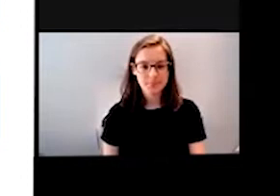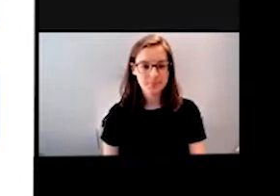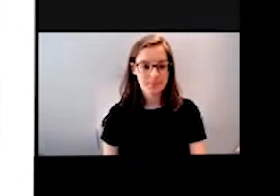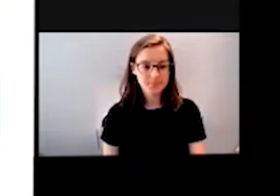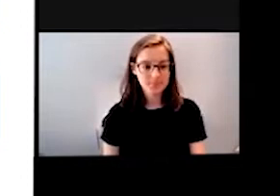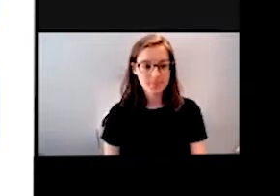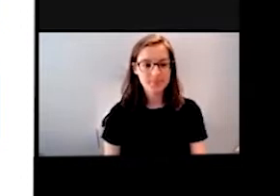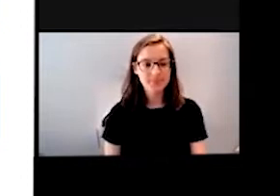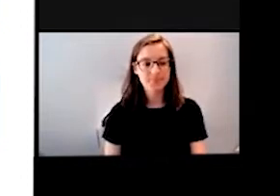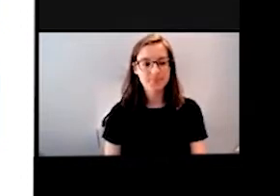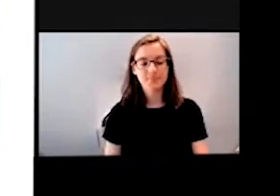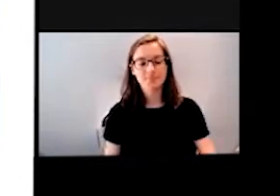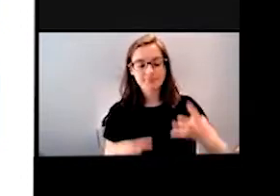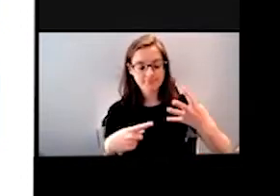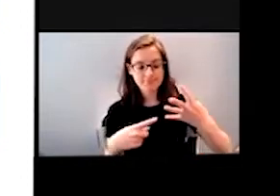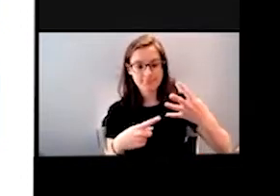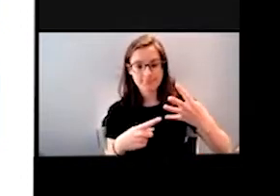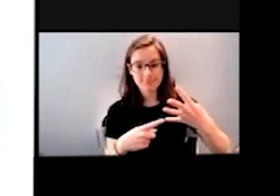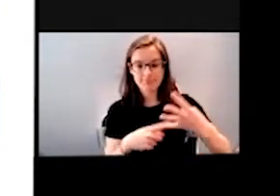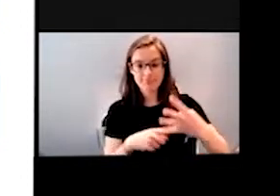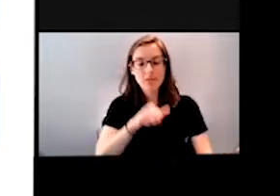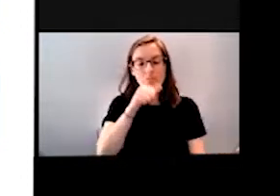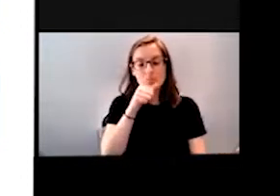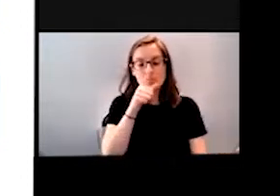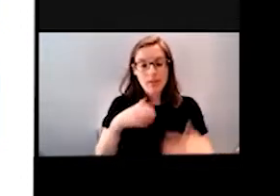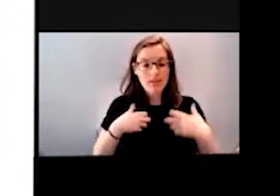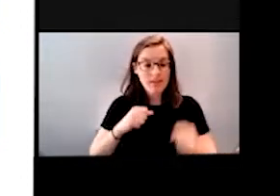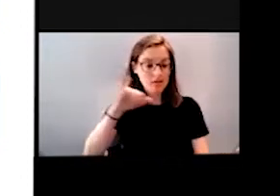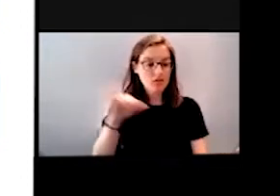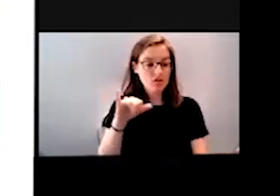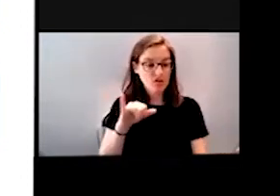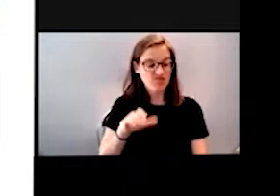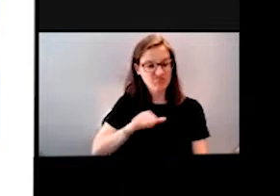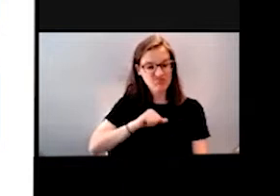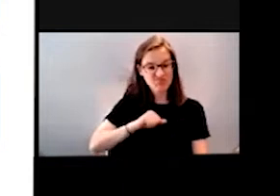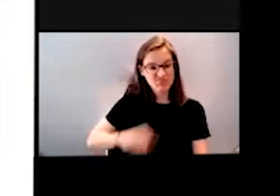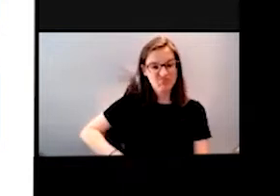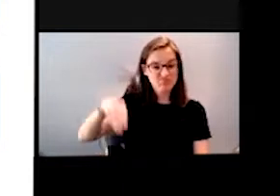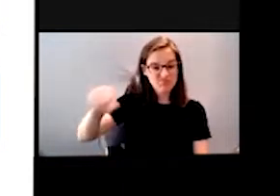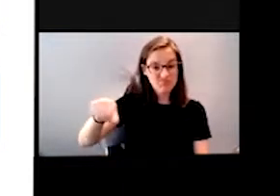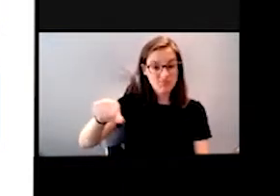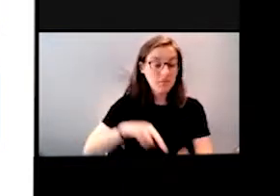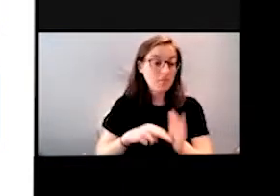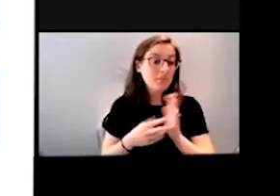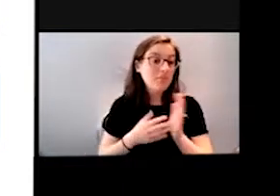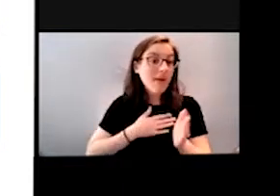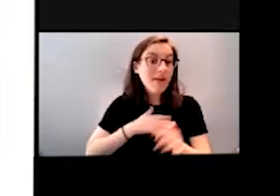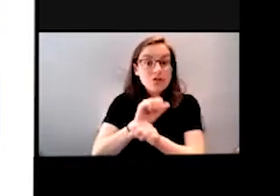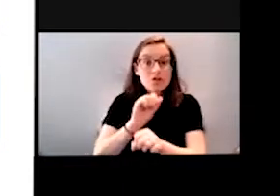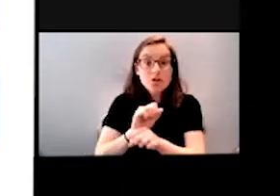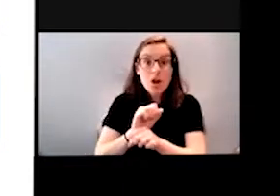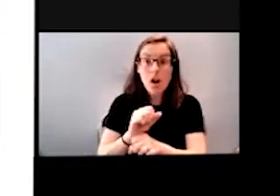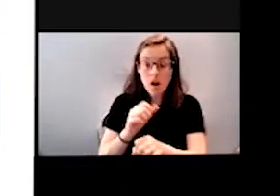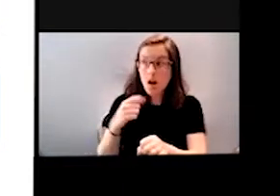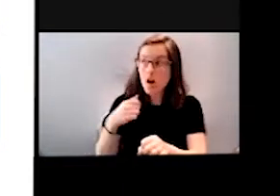The last bucket is private health insurance, which could be through work. It could